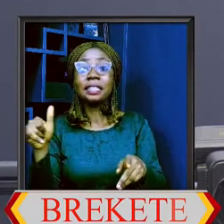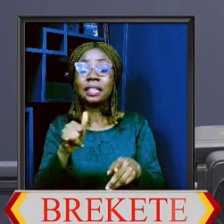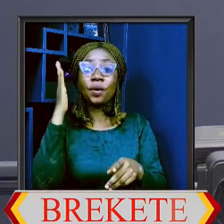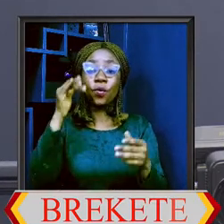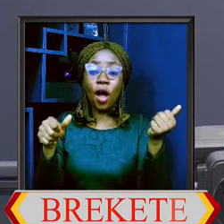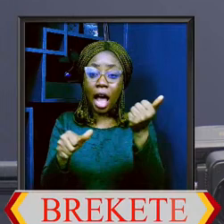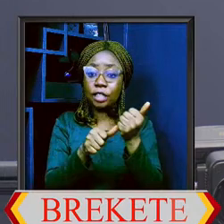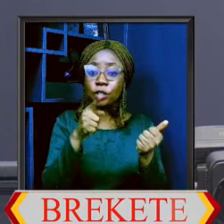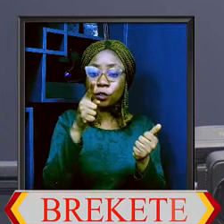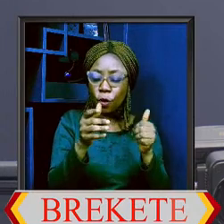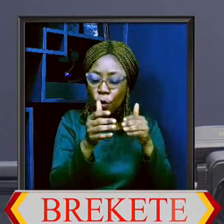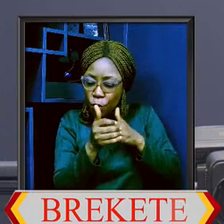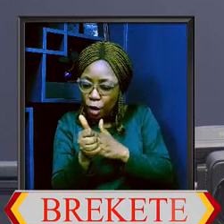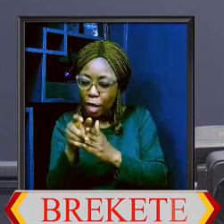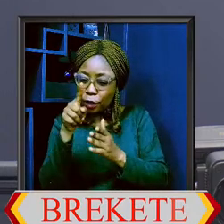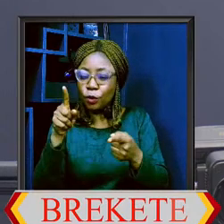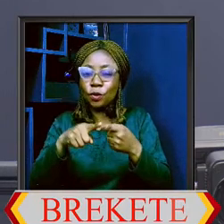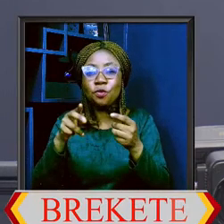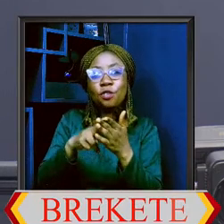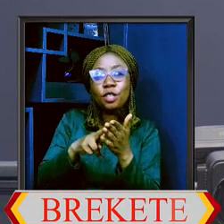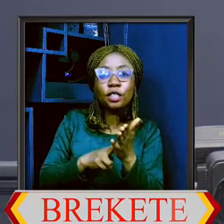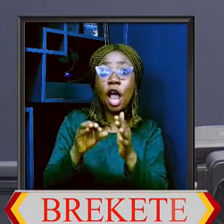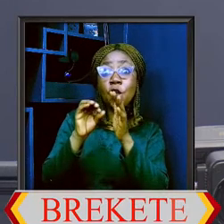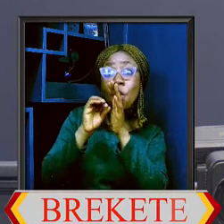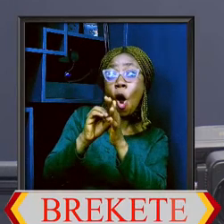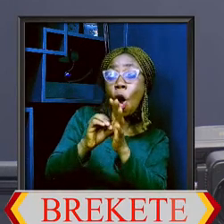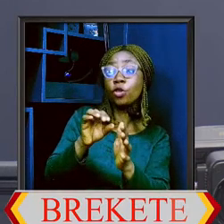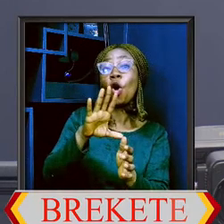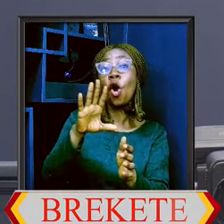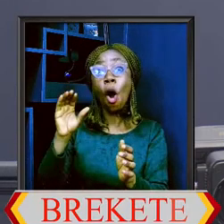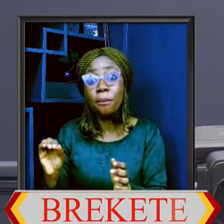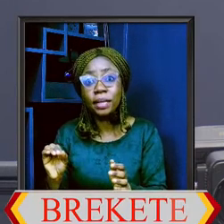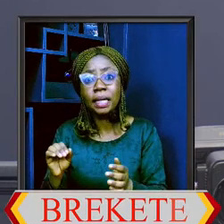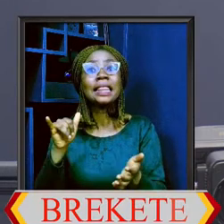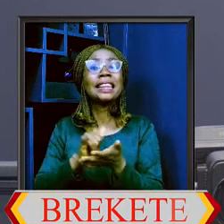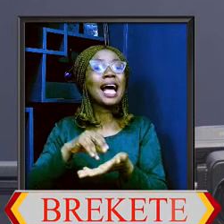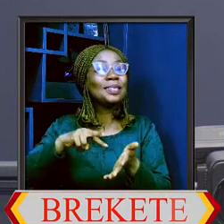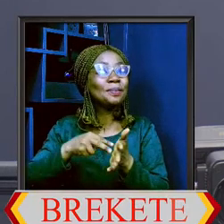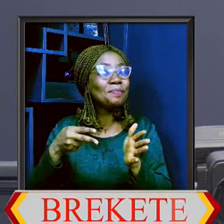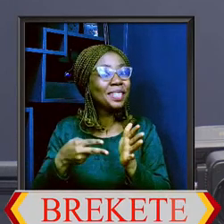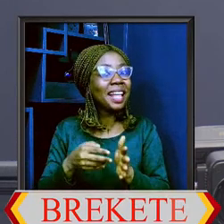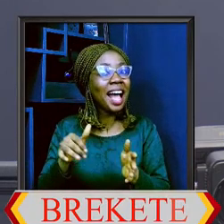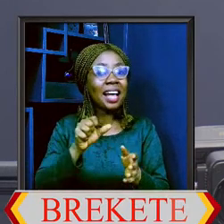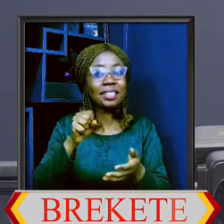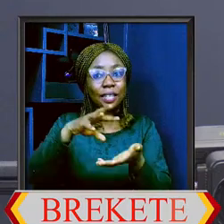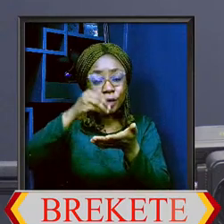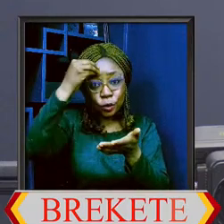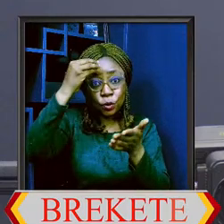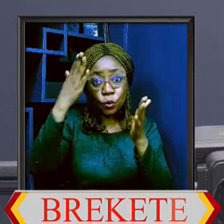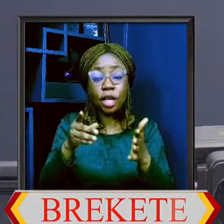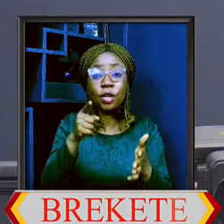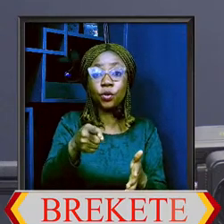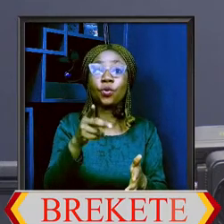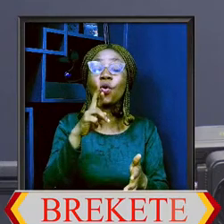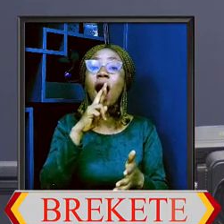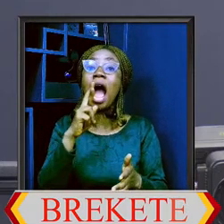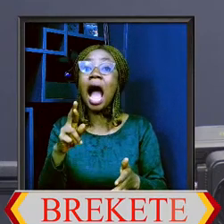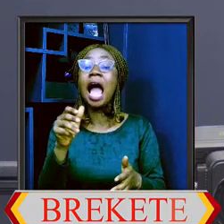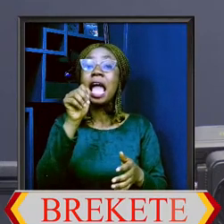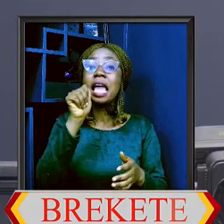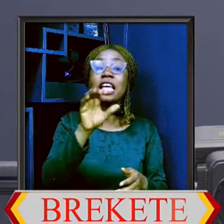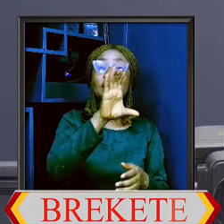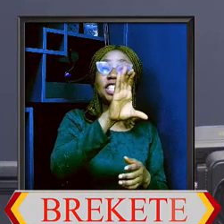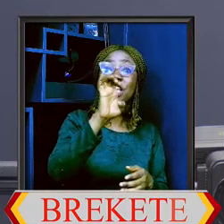you guide you to register your own company it means as a student you are already a